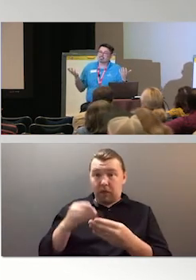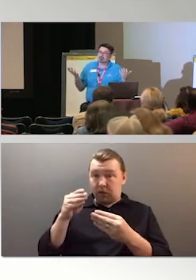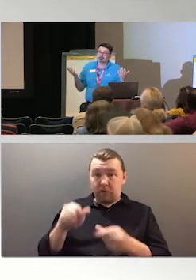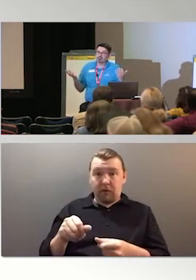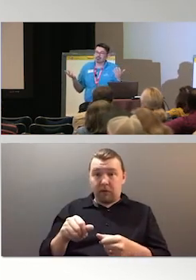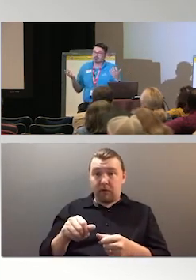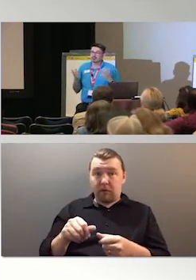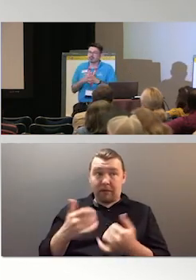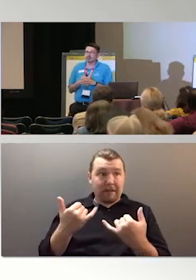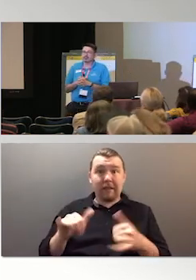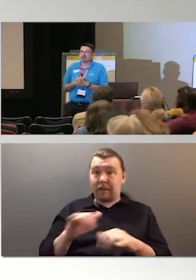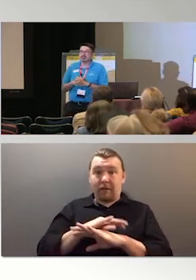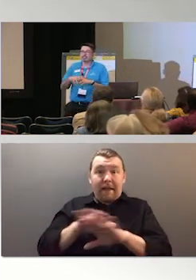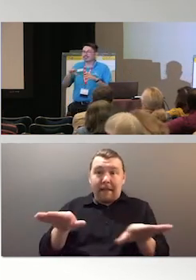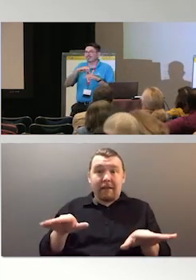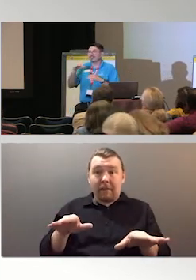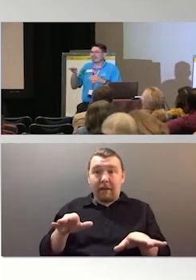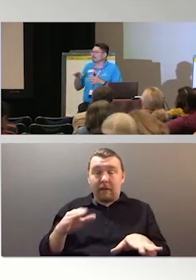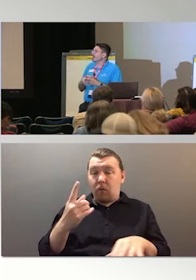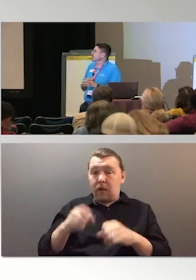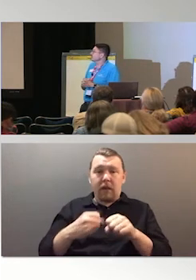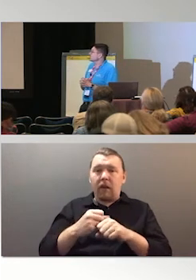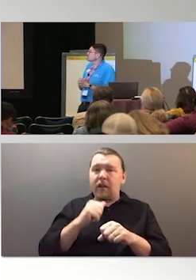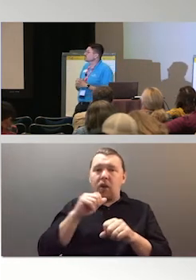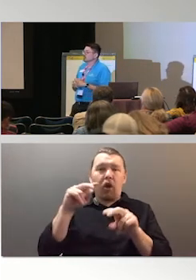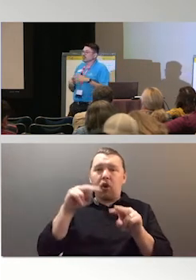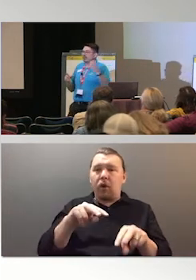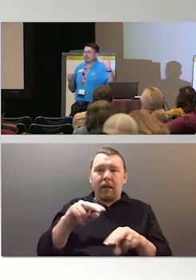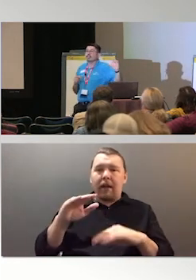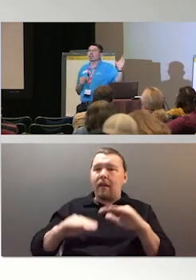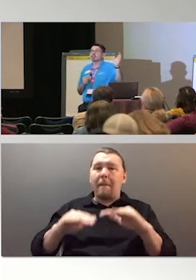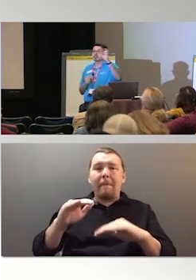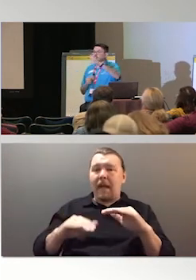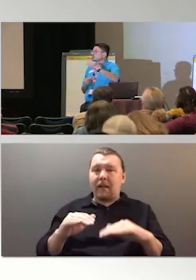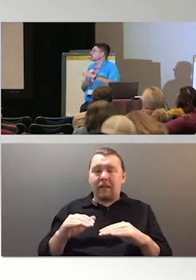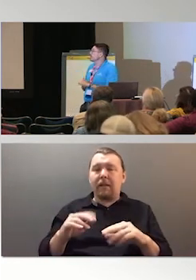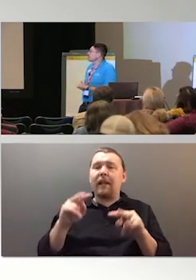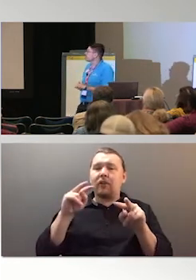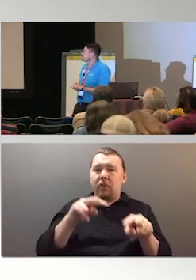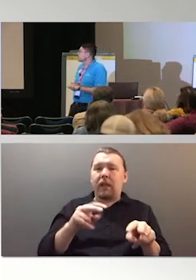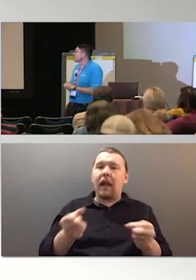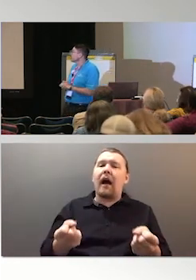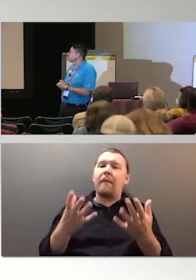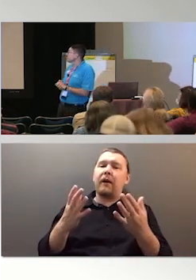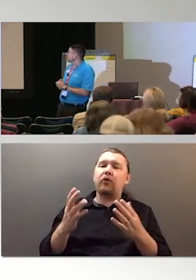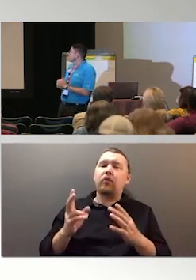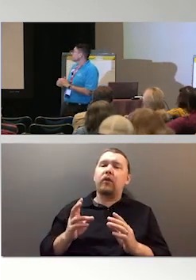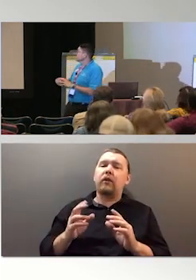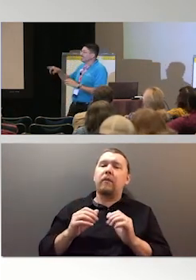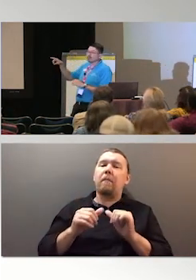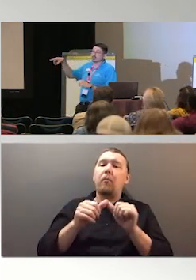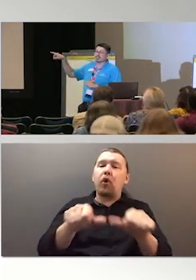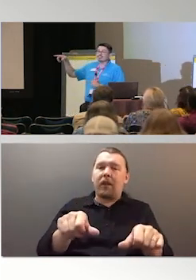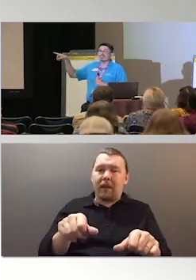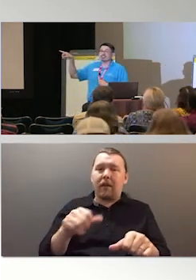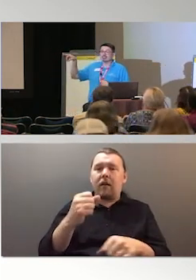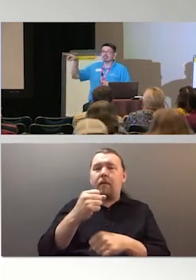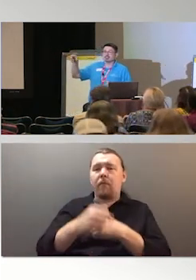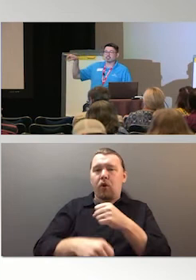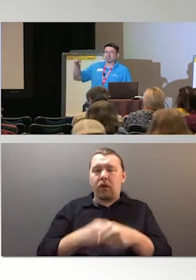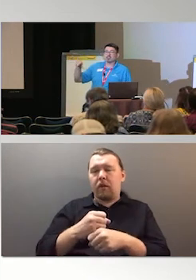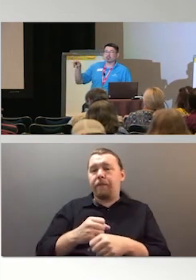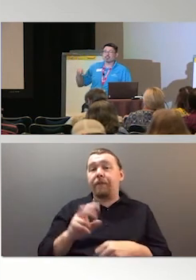hit the limit for the year. So it doesn't look at the account balance. It's just the contribution amount for the year. The second one does say